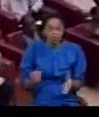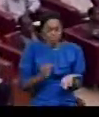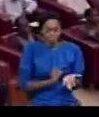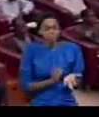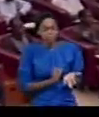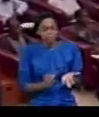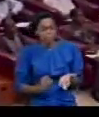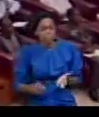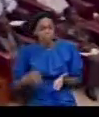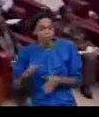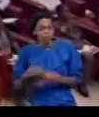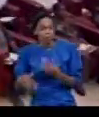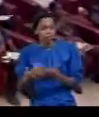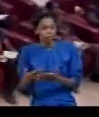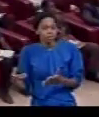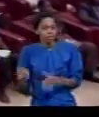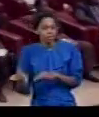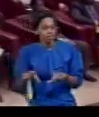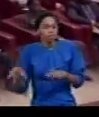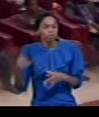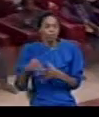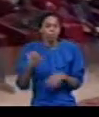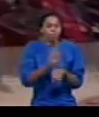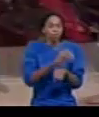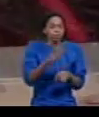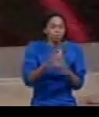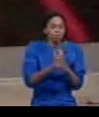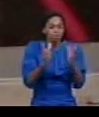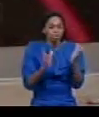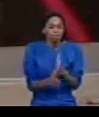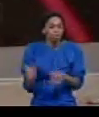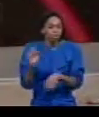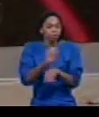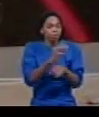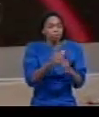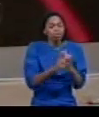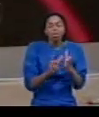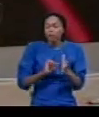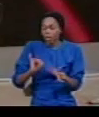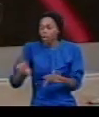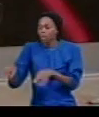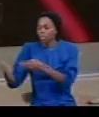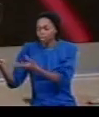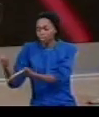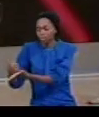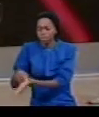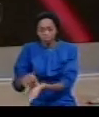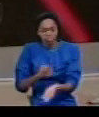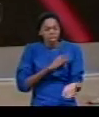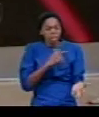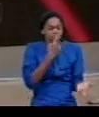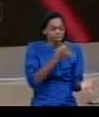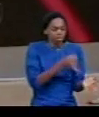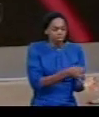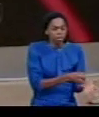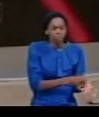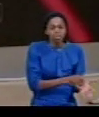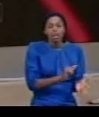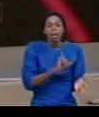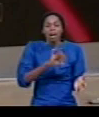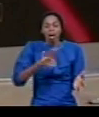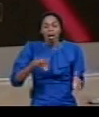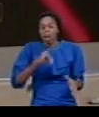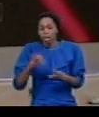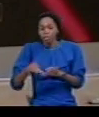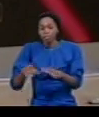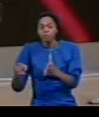do, of the works of the law. The works of the law, I gave that, I did that, I said that, I endeavored to